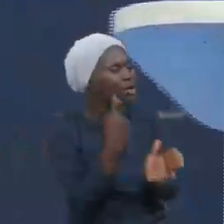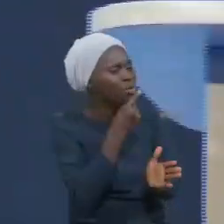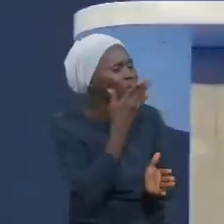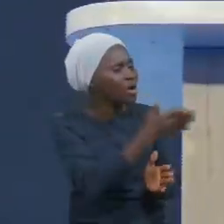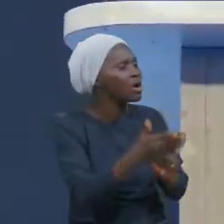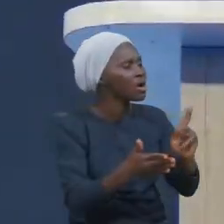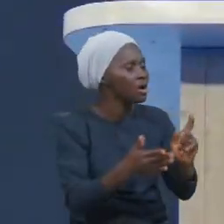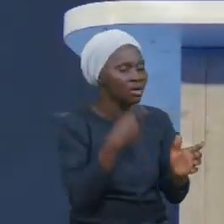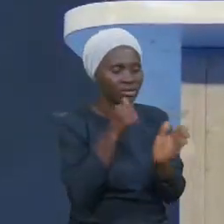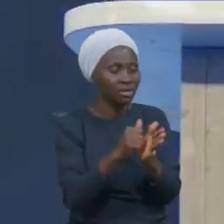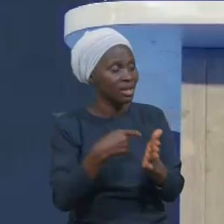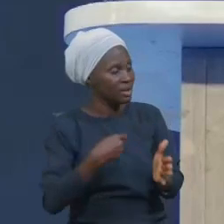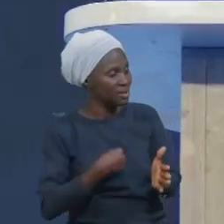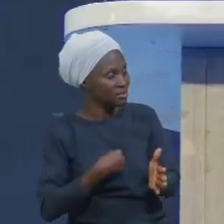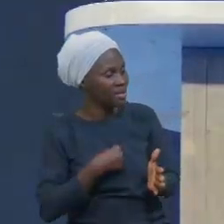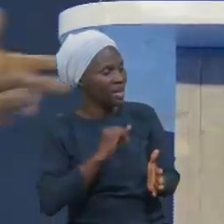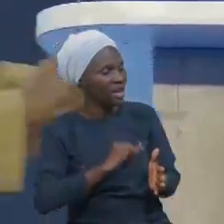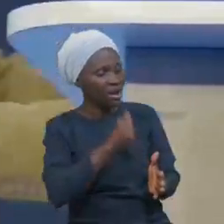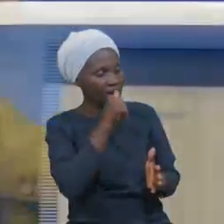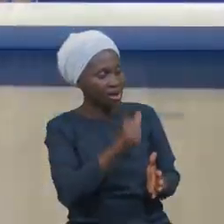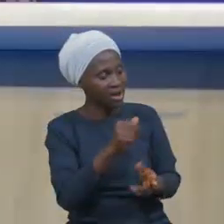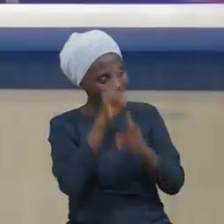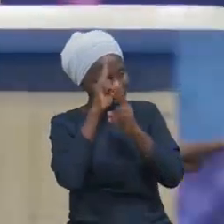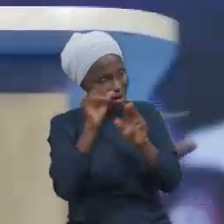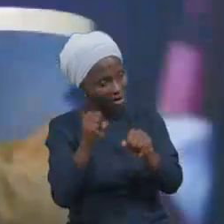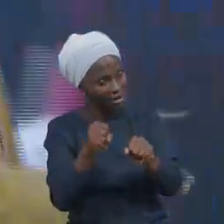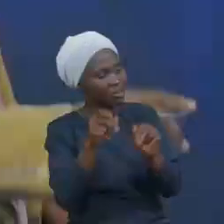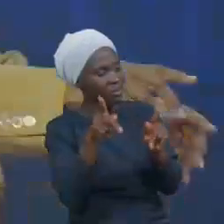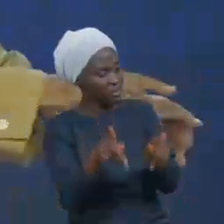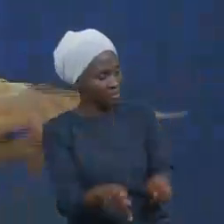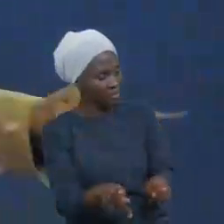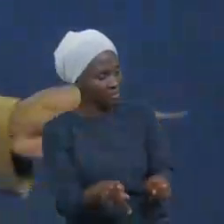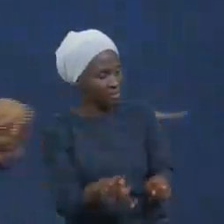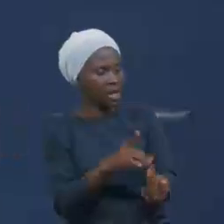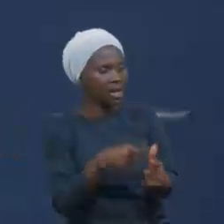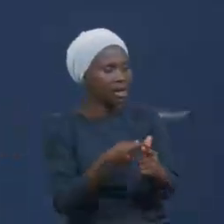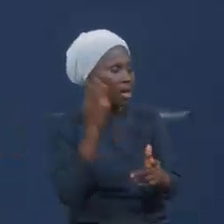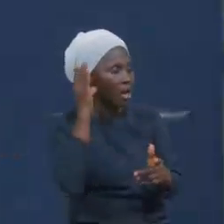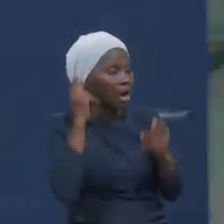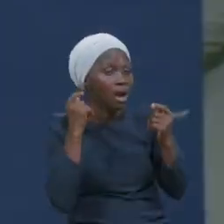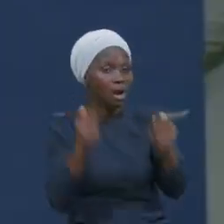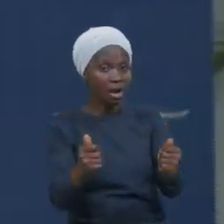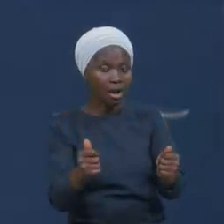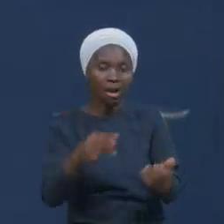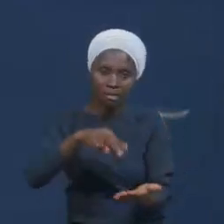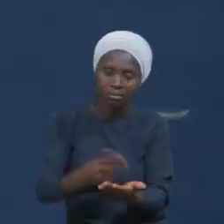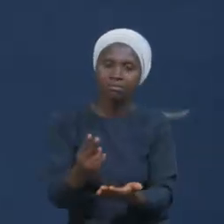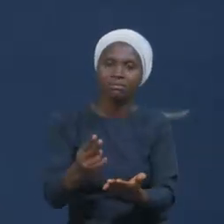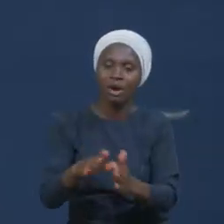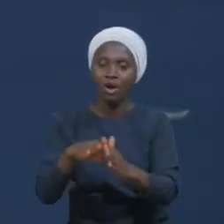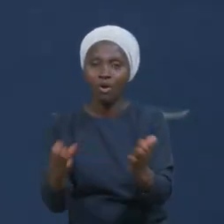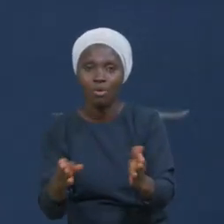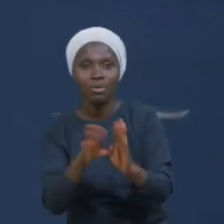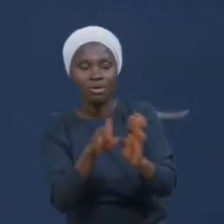says, I'm honorable so and so. And very quickly, you get up and you open the door and you